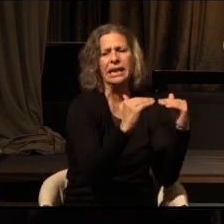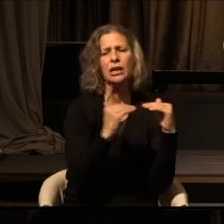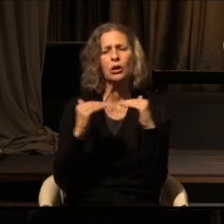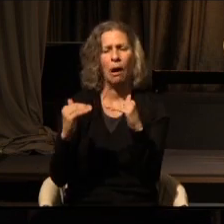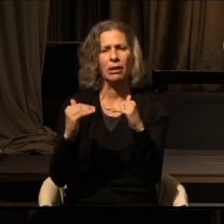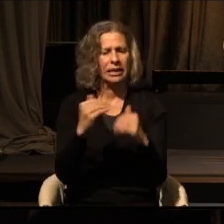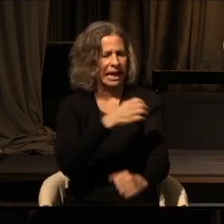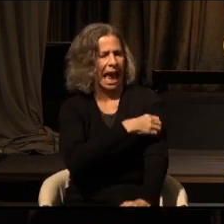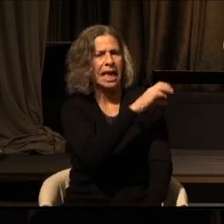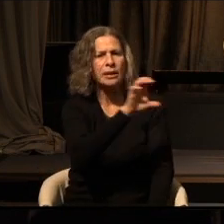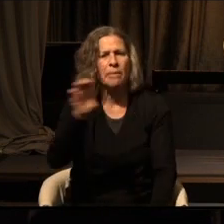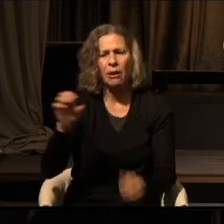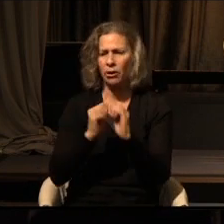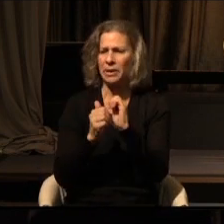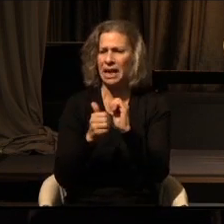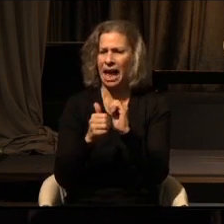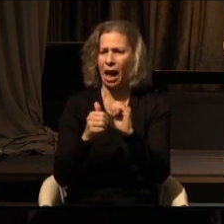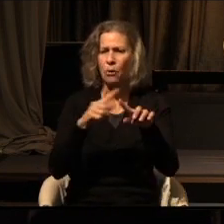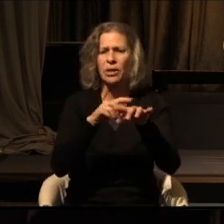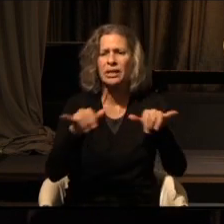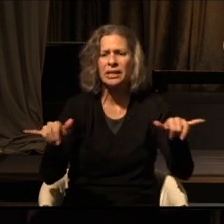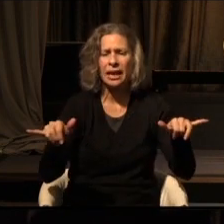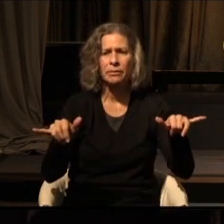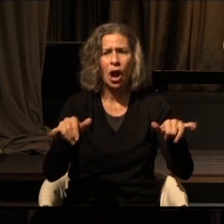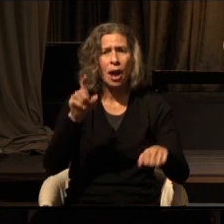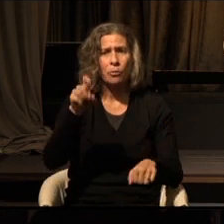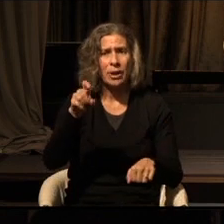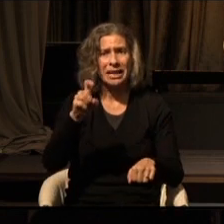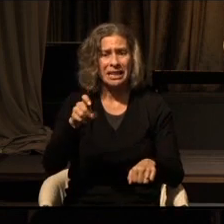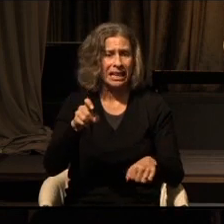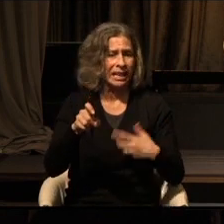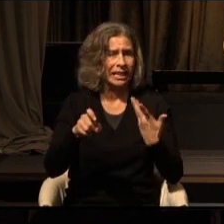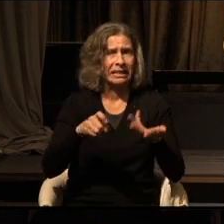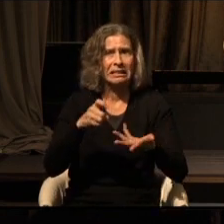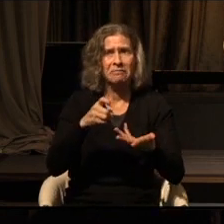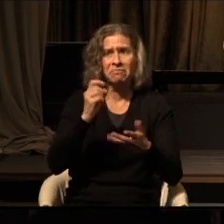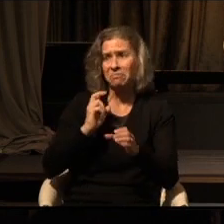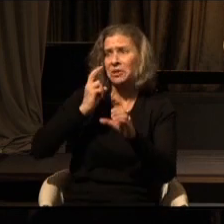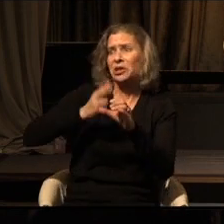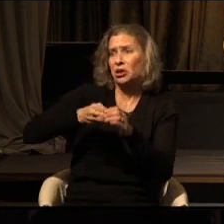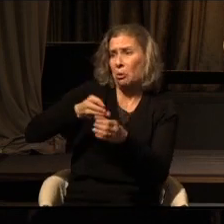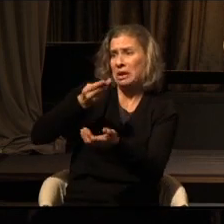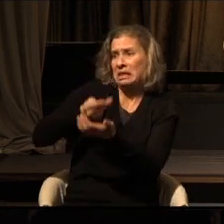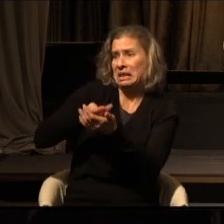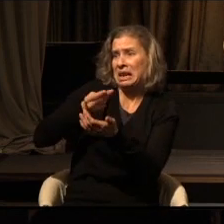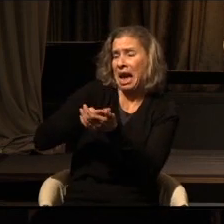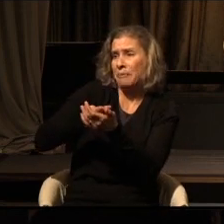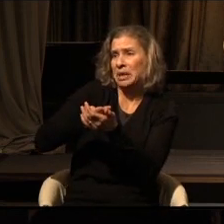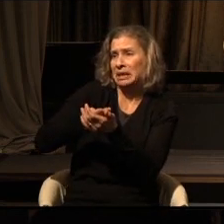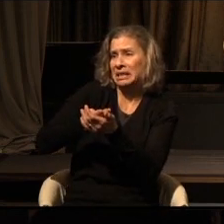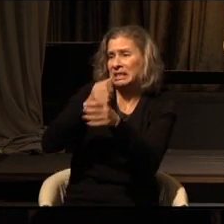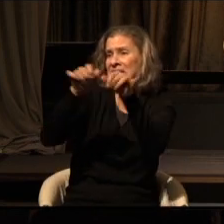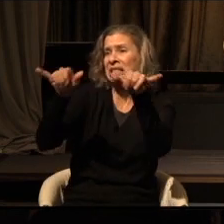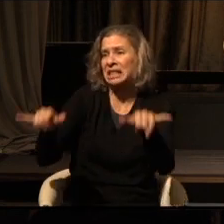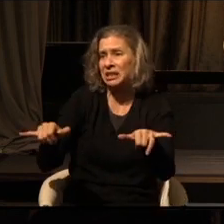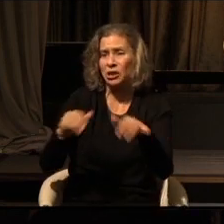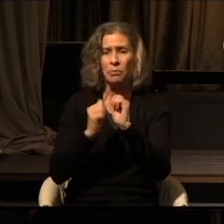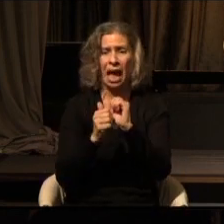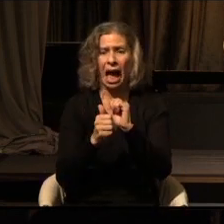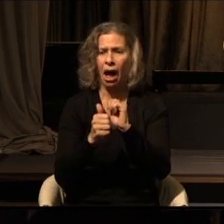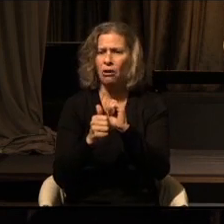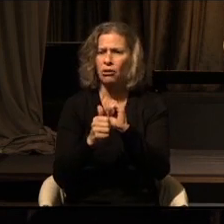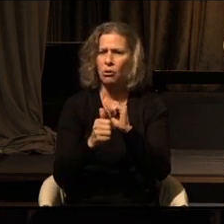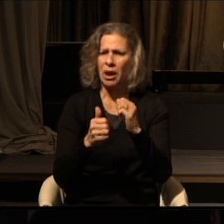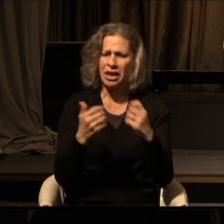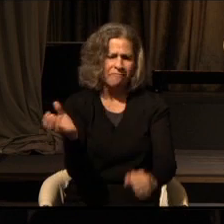and empowerment, even in the face of our basic need to feed the capitalist machine? How do we powerfully live